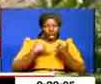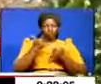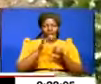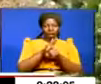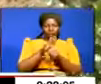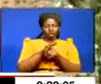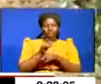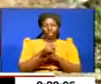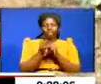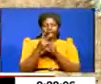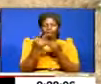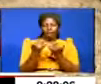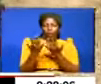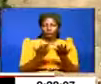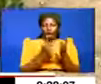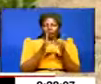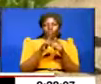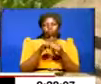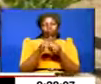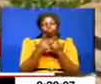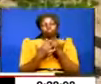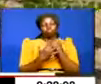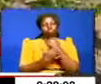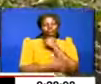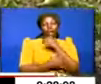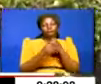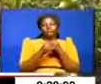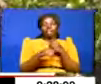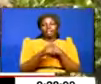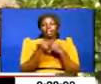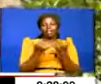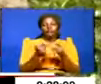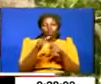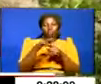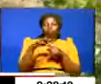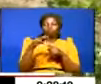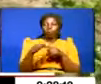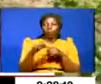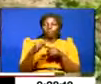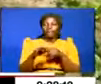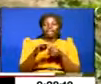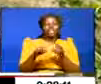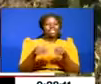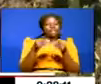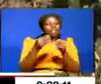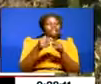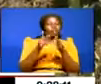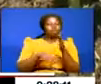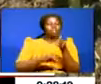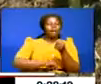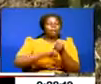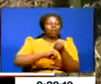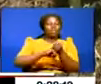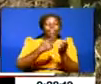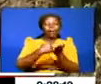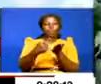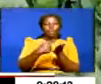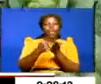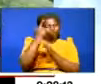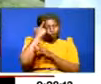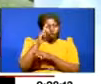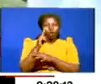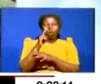Netizens are now finding out that Sukuma Wiki is called Sukuma Wiki for a reason. I'll even translate. Push